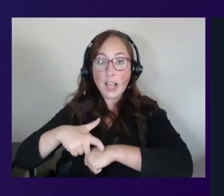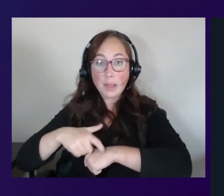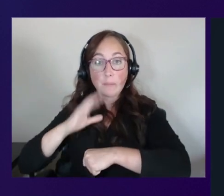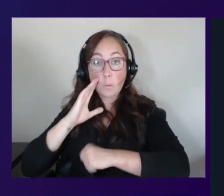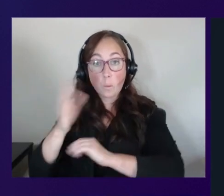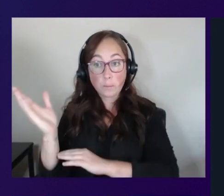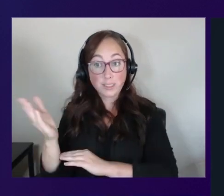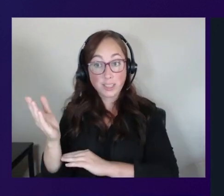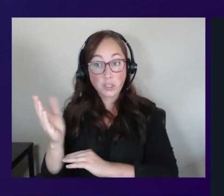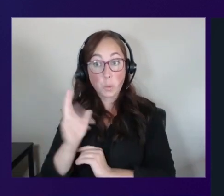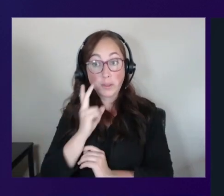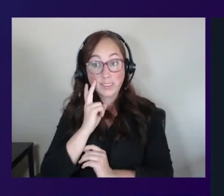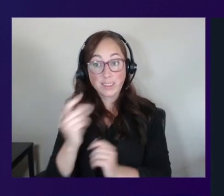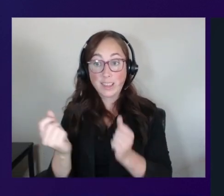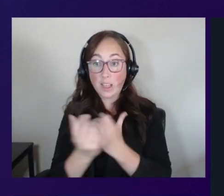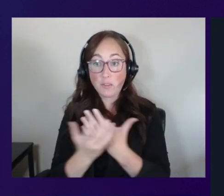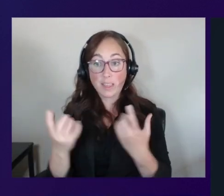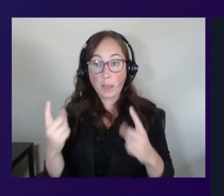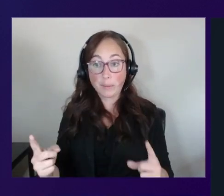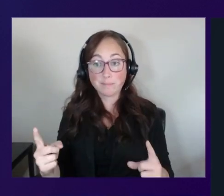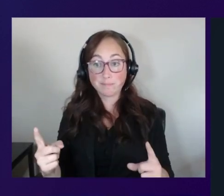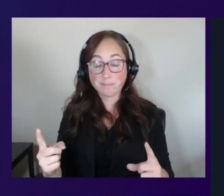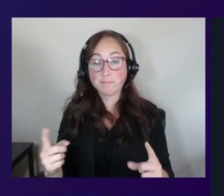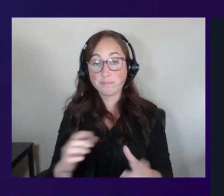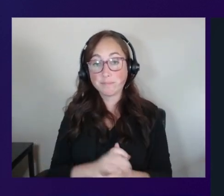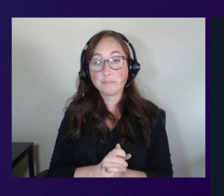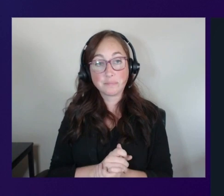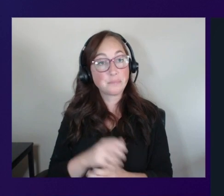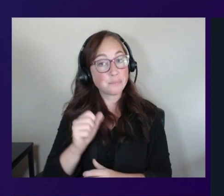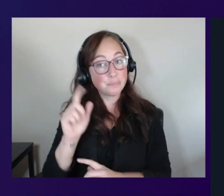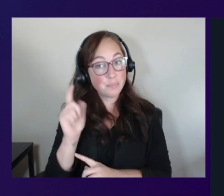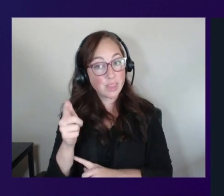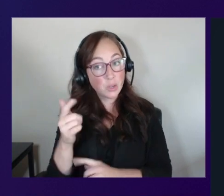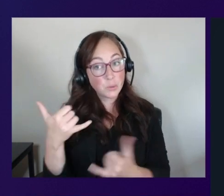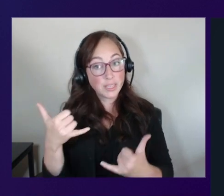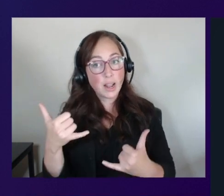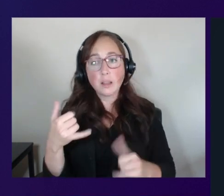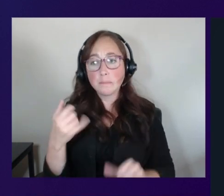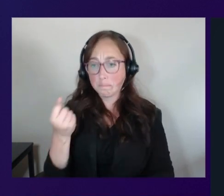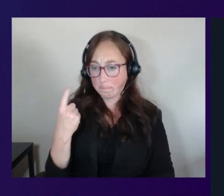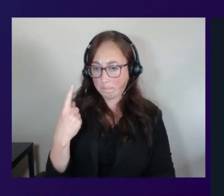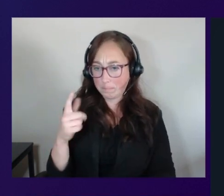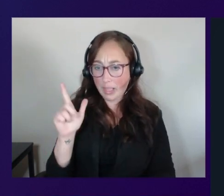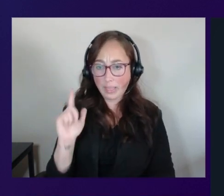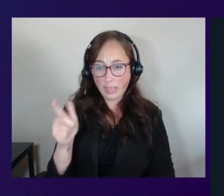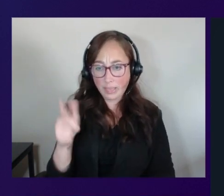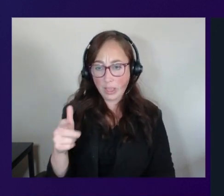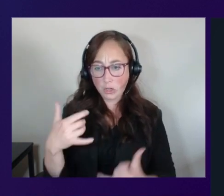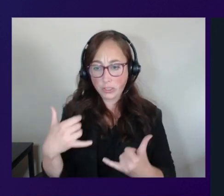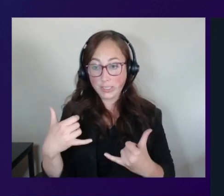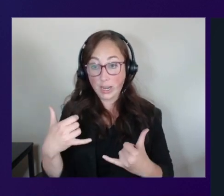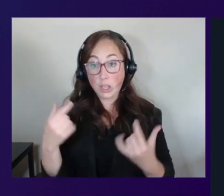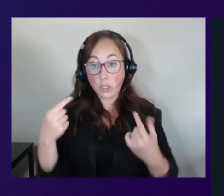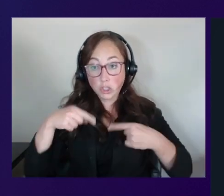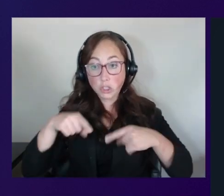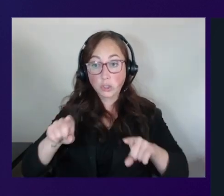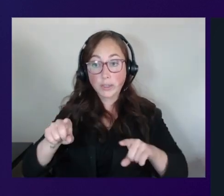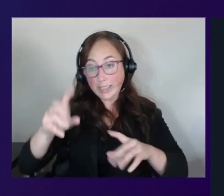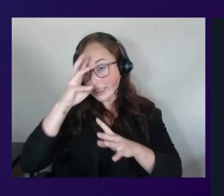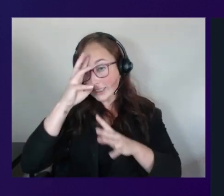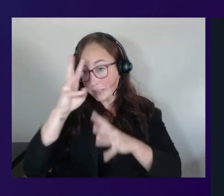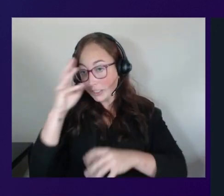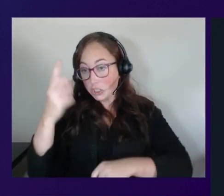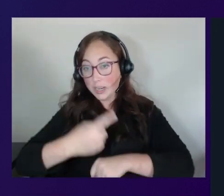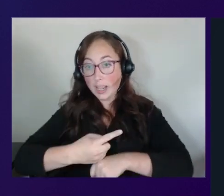see all these things in action. Yeah, so that's later, just so everyone realizes, that's later today during the Innovation Day. We're going to be